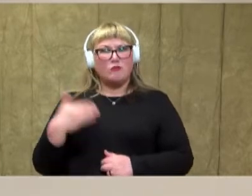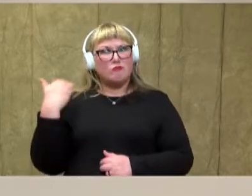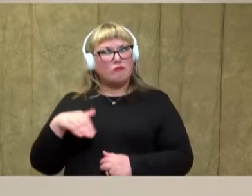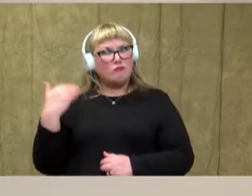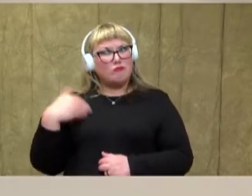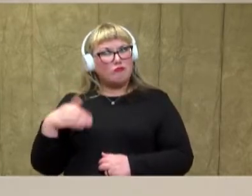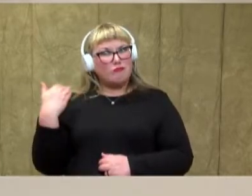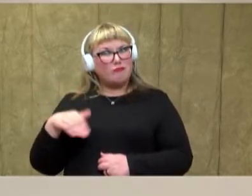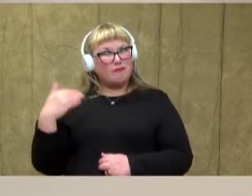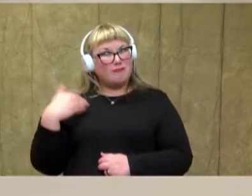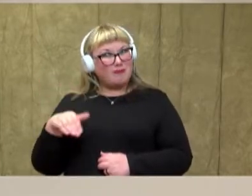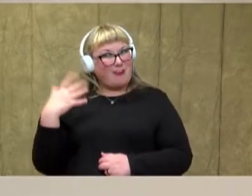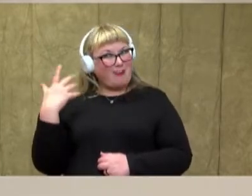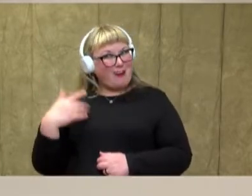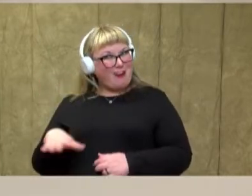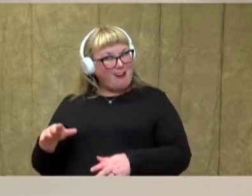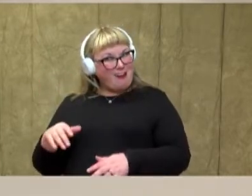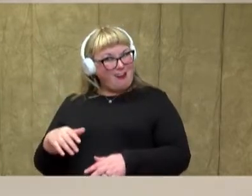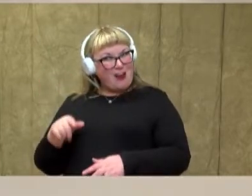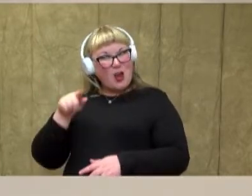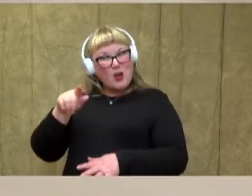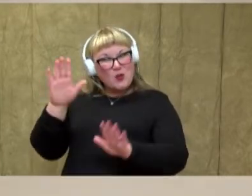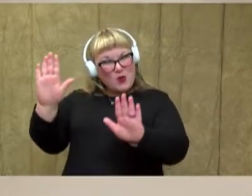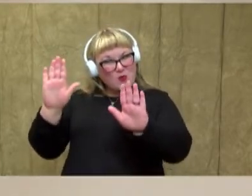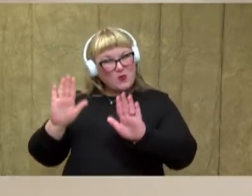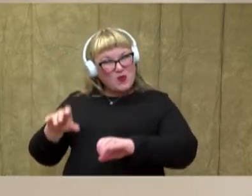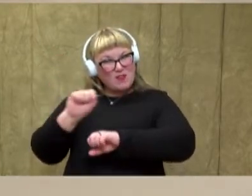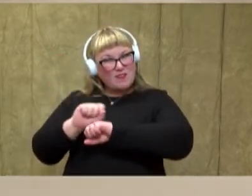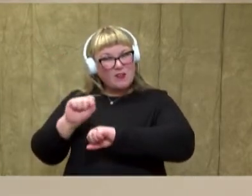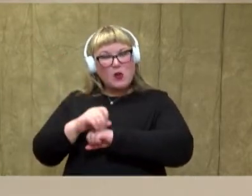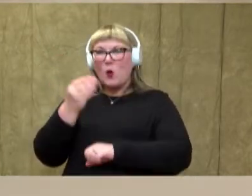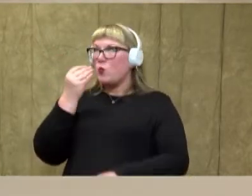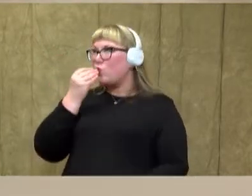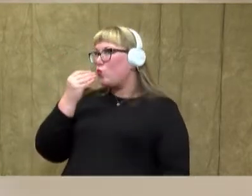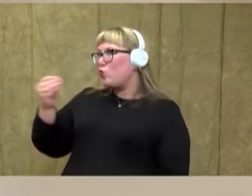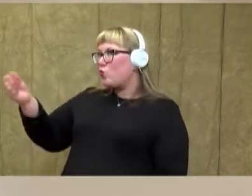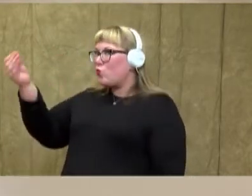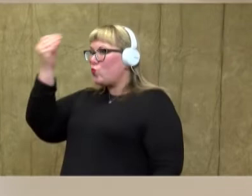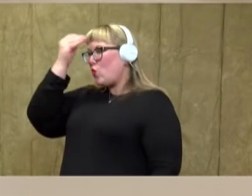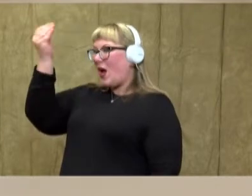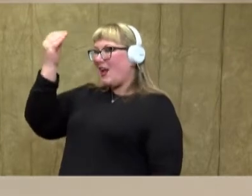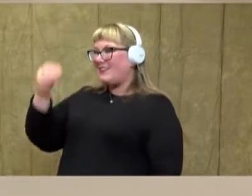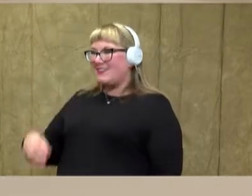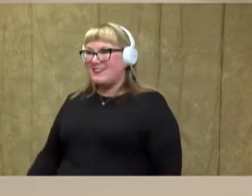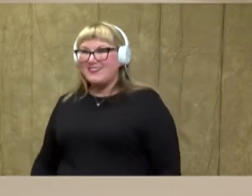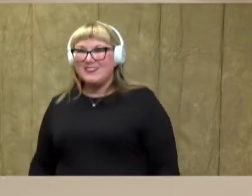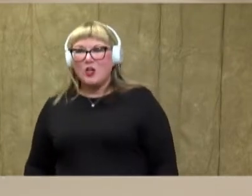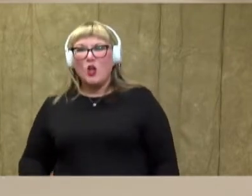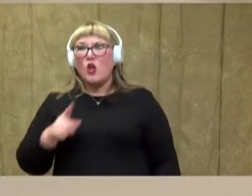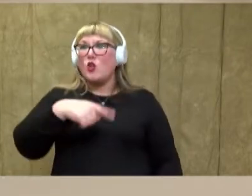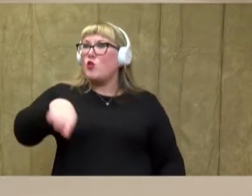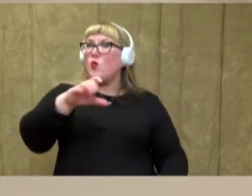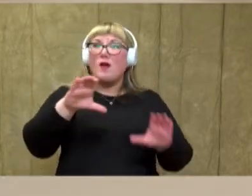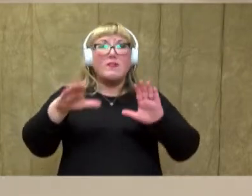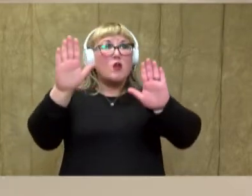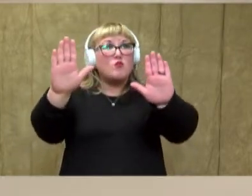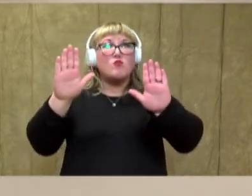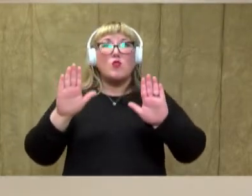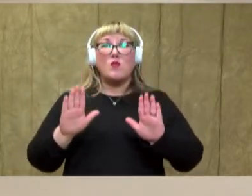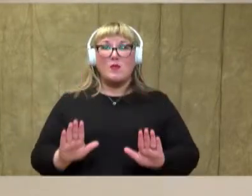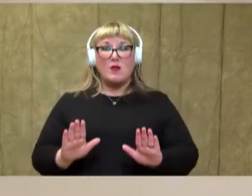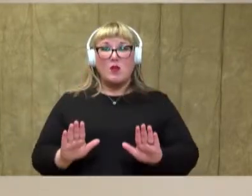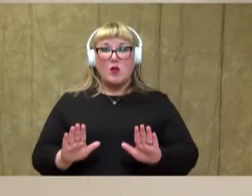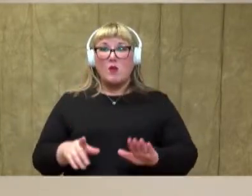Wow, friends. Absolutely wonderful. Go ahead and kiss your brains. You all have done wonderful